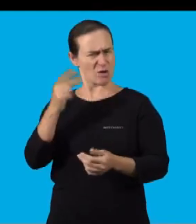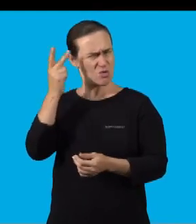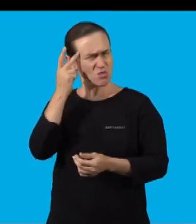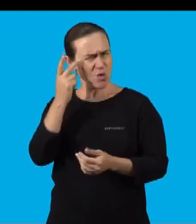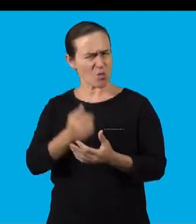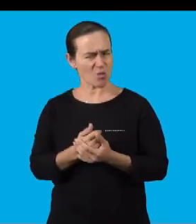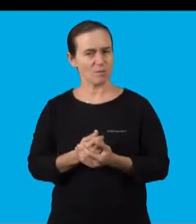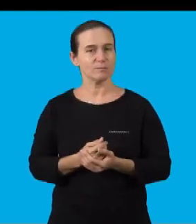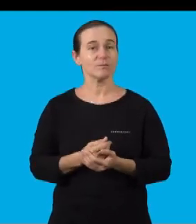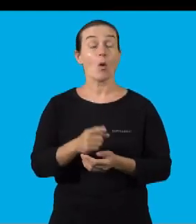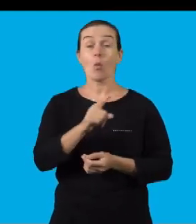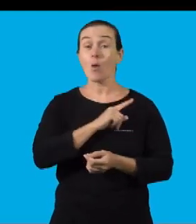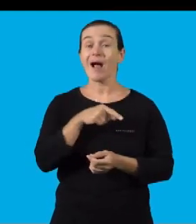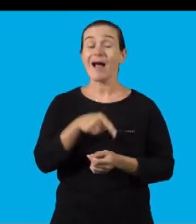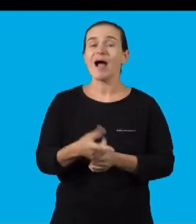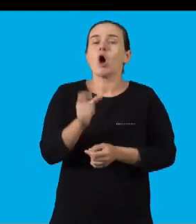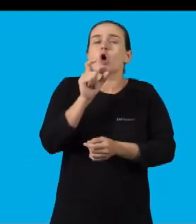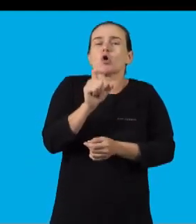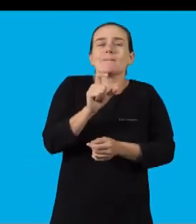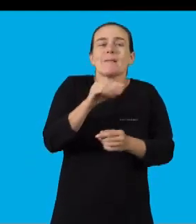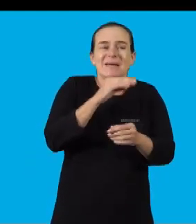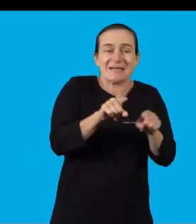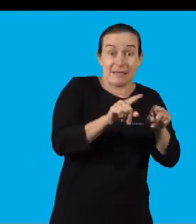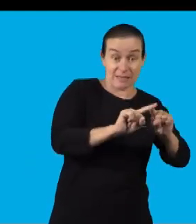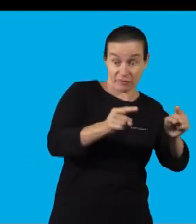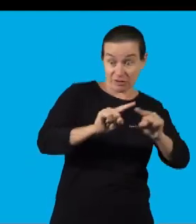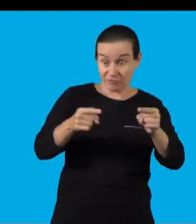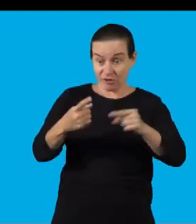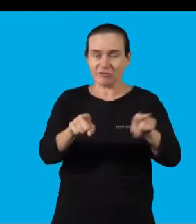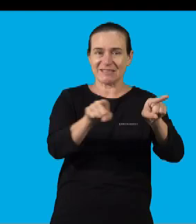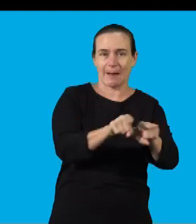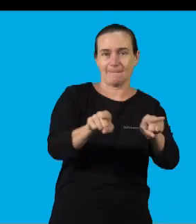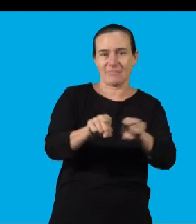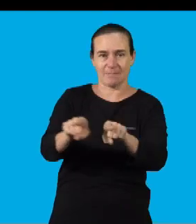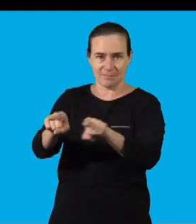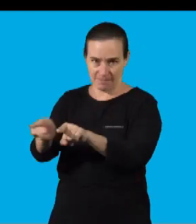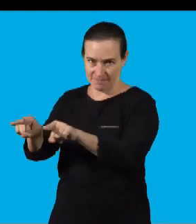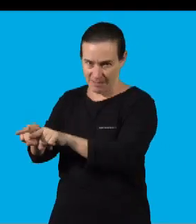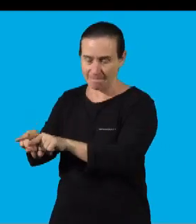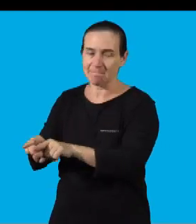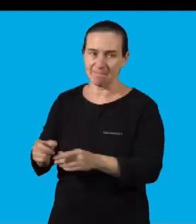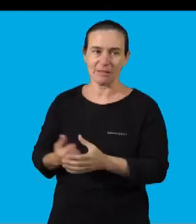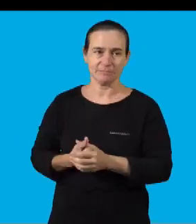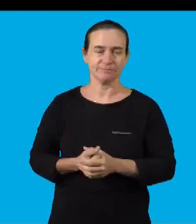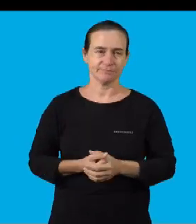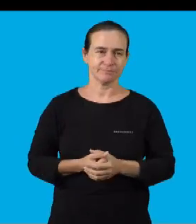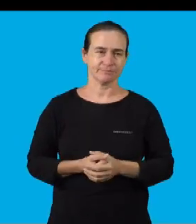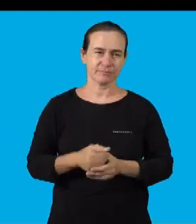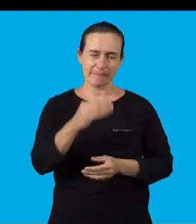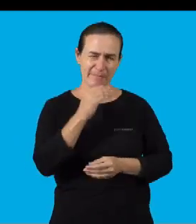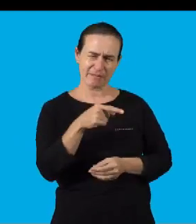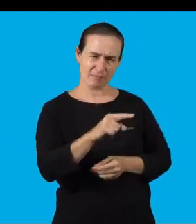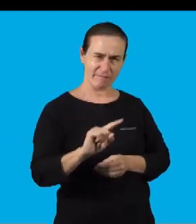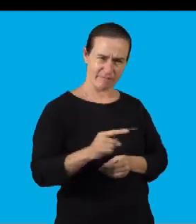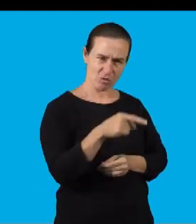that it's an arithmetic sequence? Because it has a common difference. So when we are just looking at the